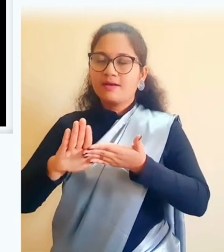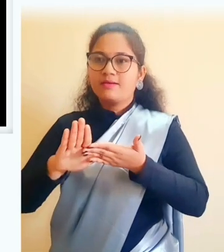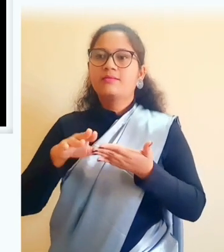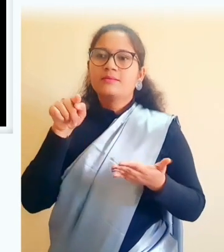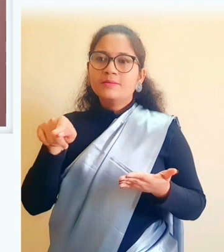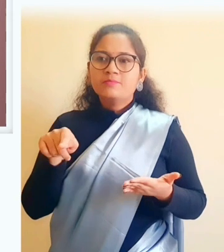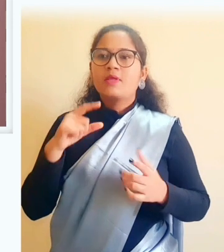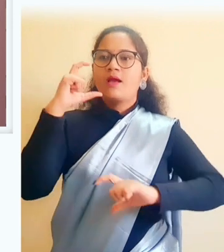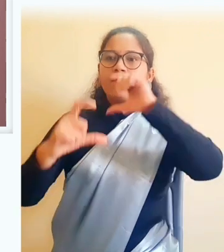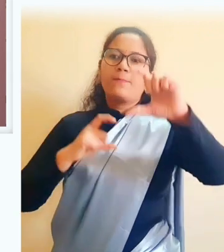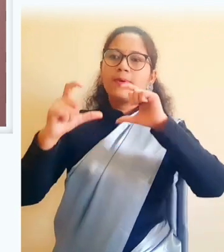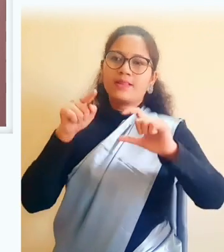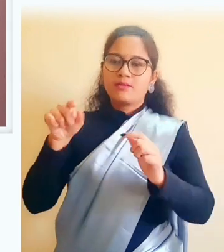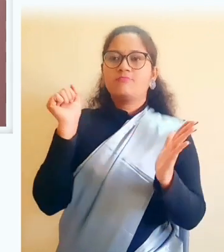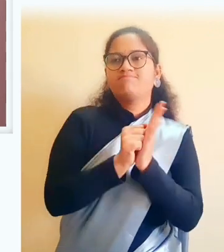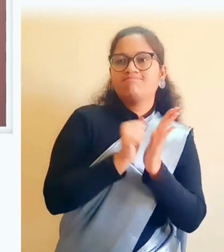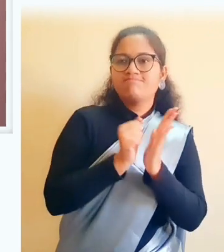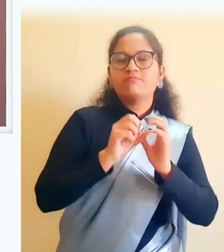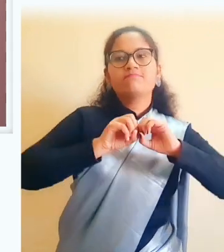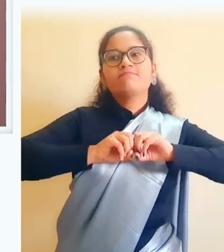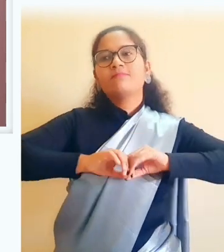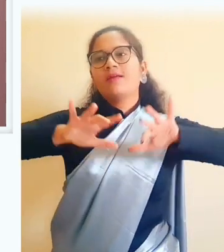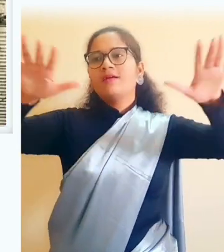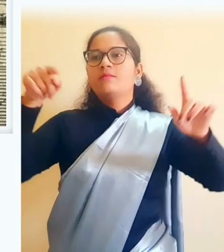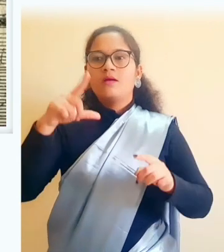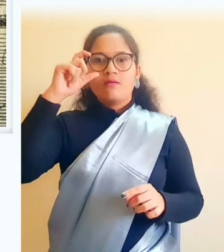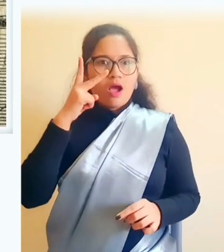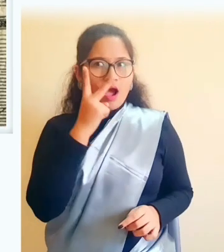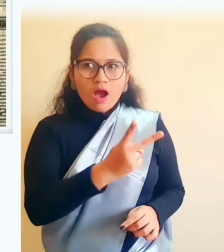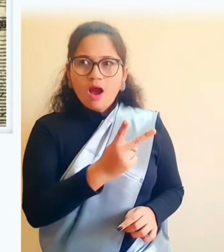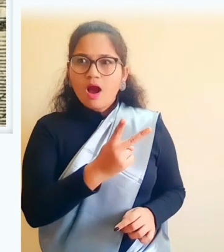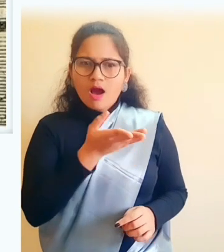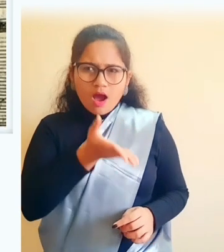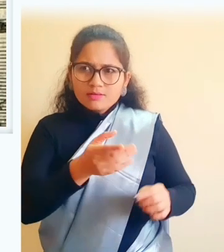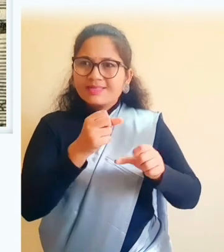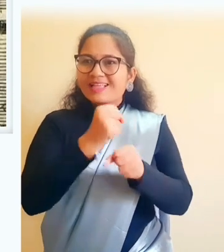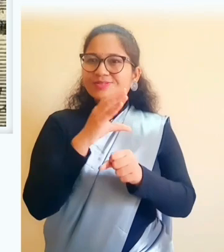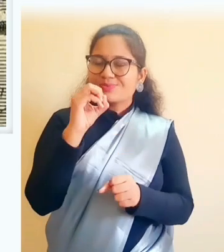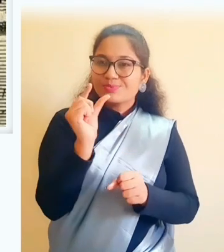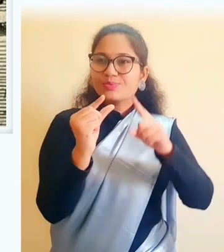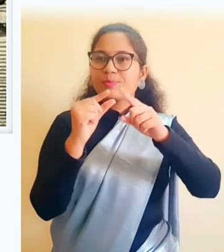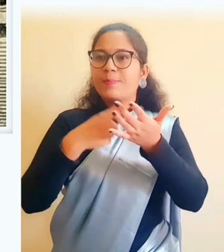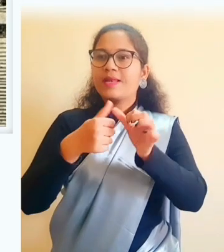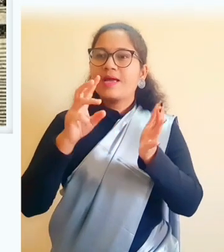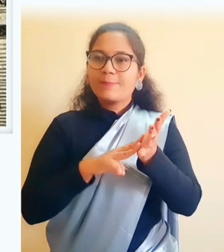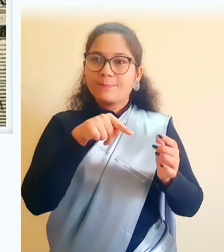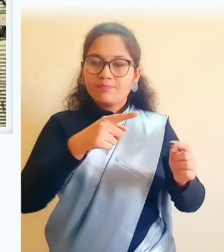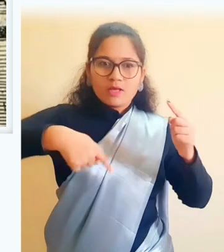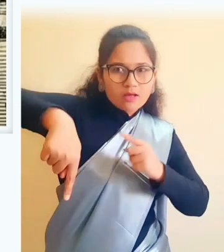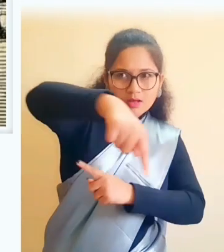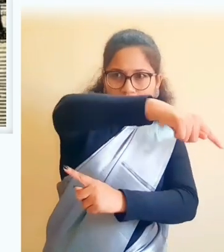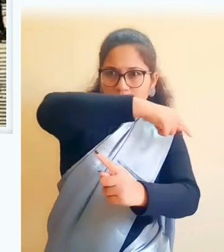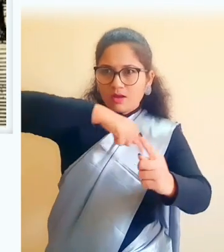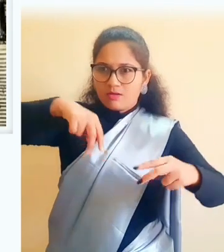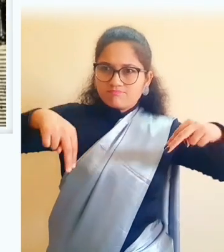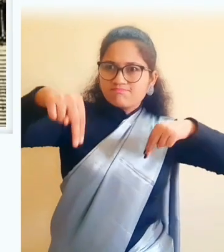Company. Later, however, they were published commercially. Like in the photograph of the Gopura, groups of people populate the